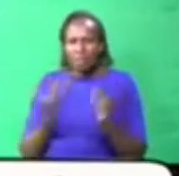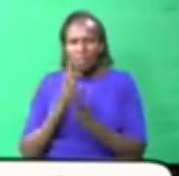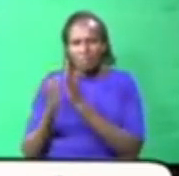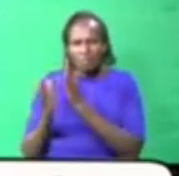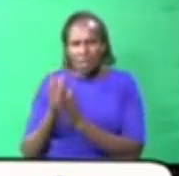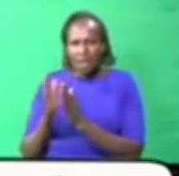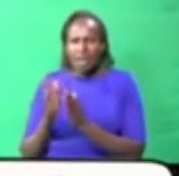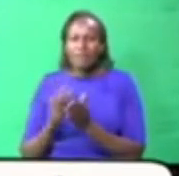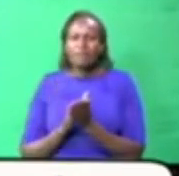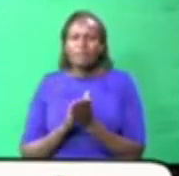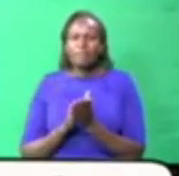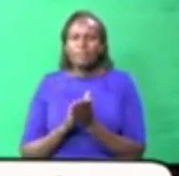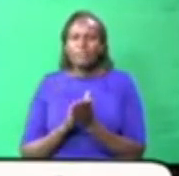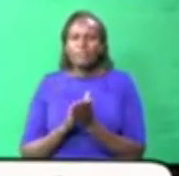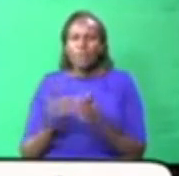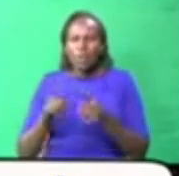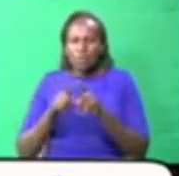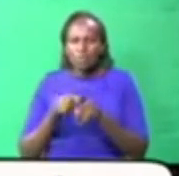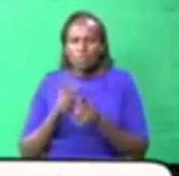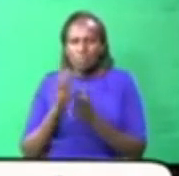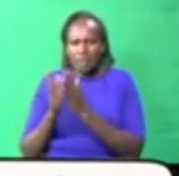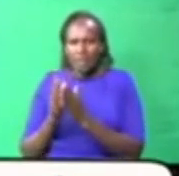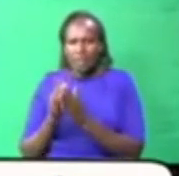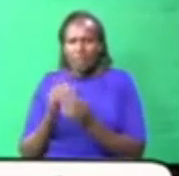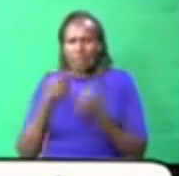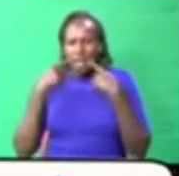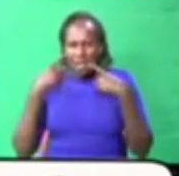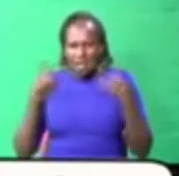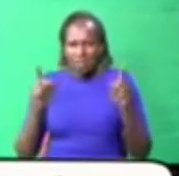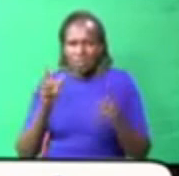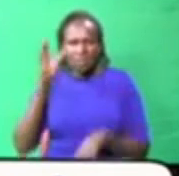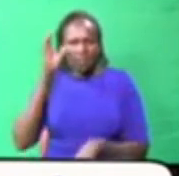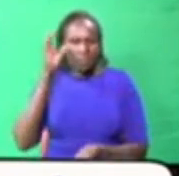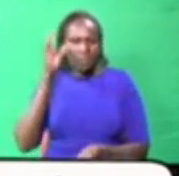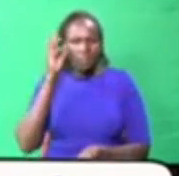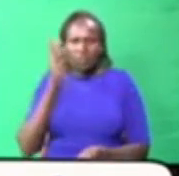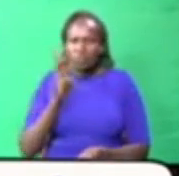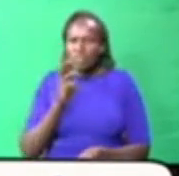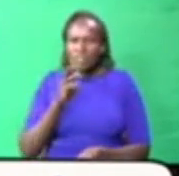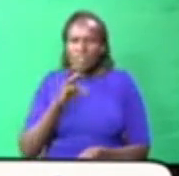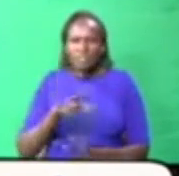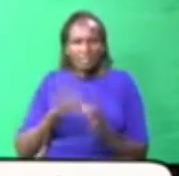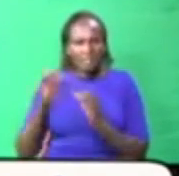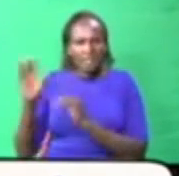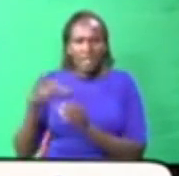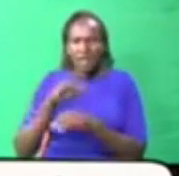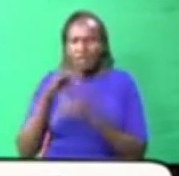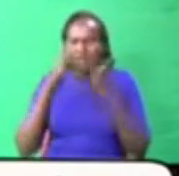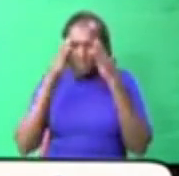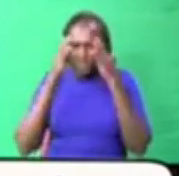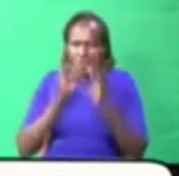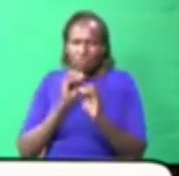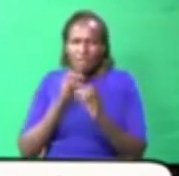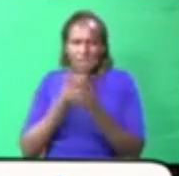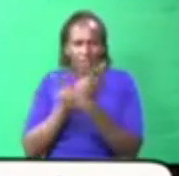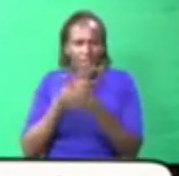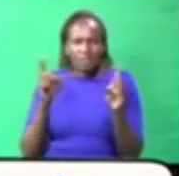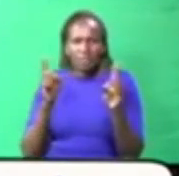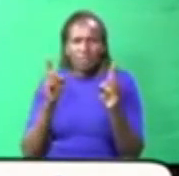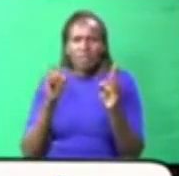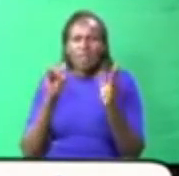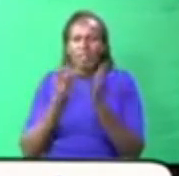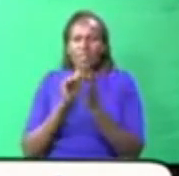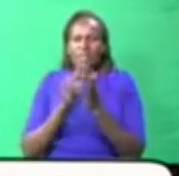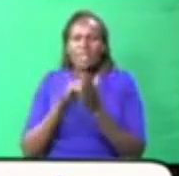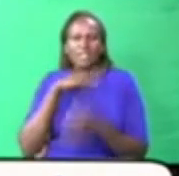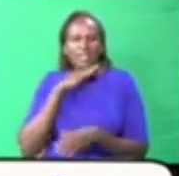those who are on this death row. Tunatangaza COVID-19 will not take away destinies. I decree that premature death